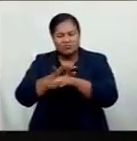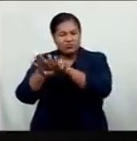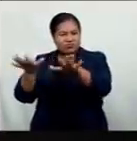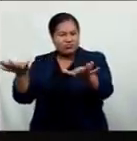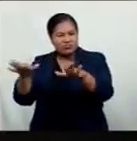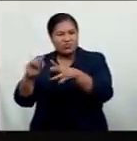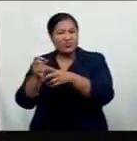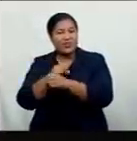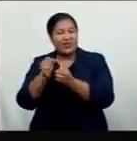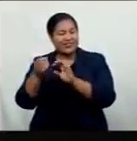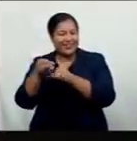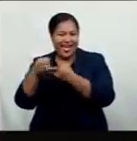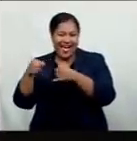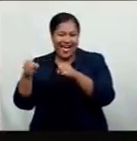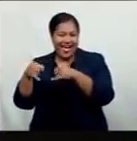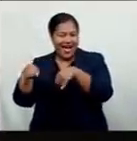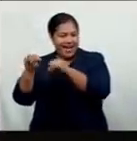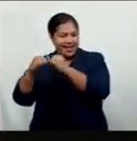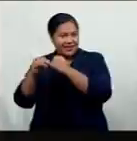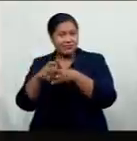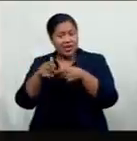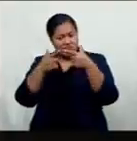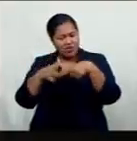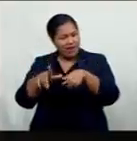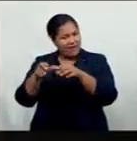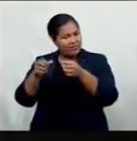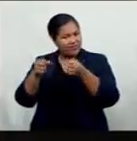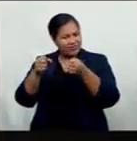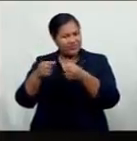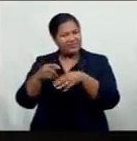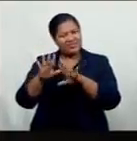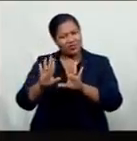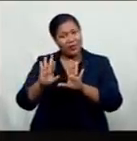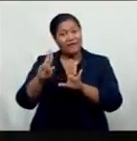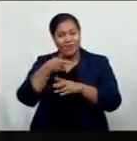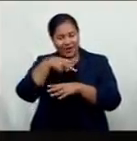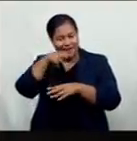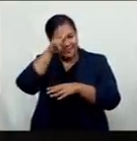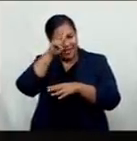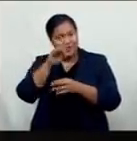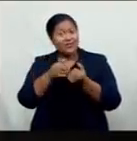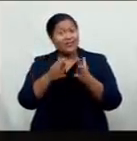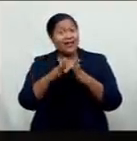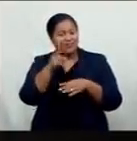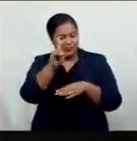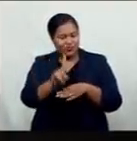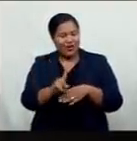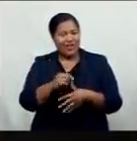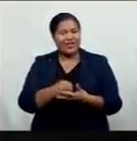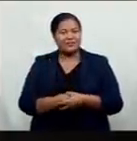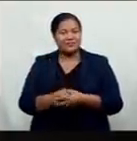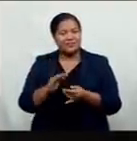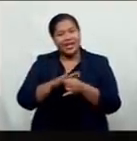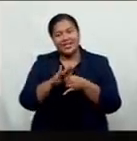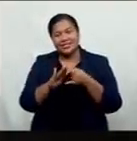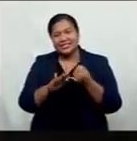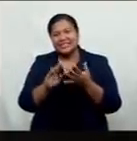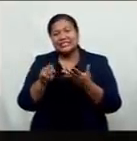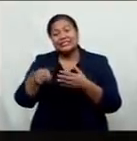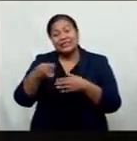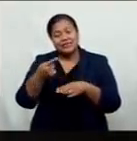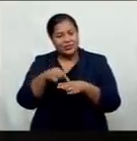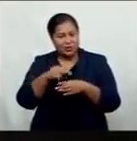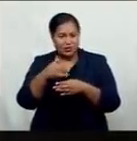outer islands. A travel suspension has also been imposed for Kadabu, effective from today until next